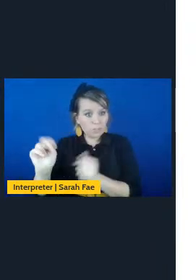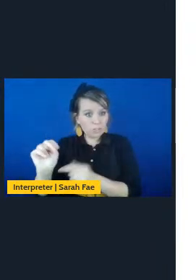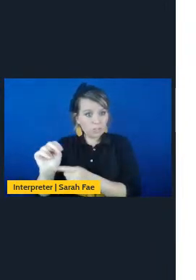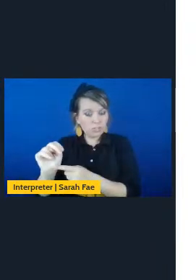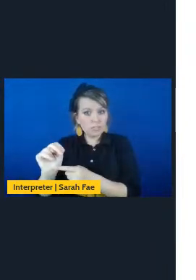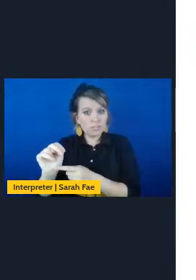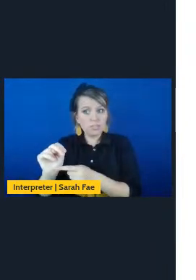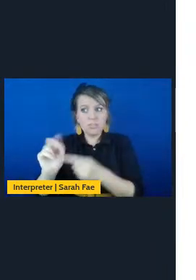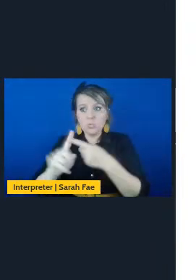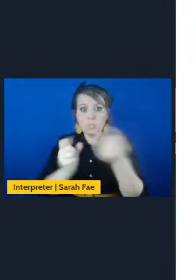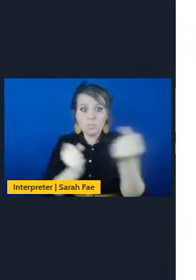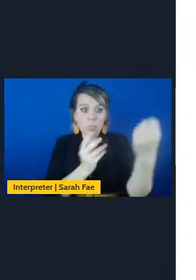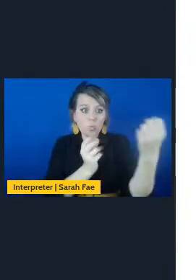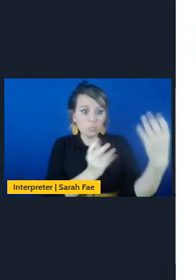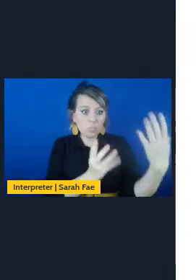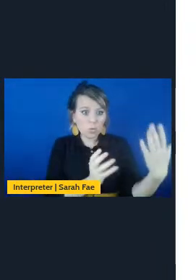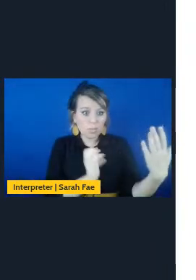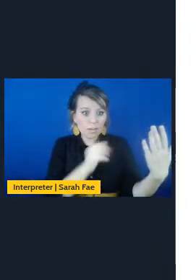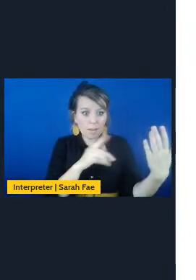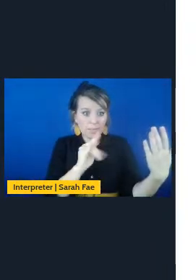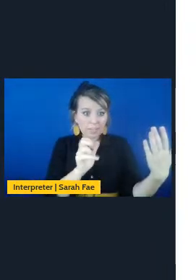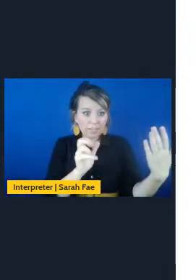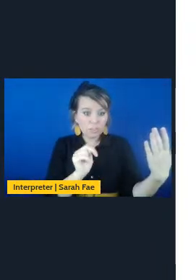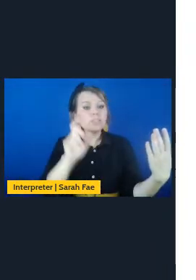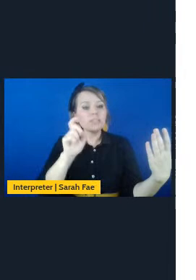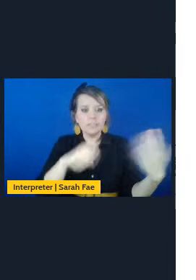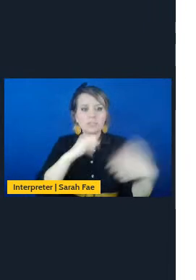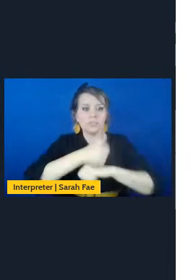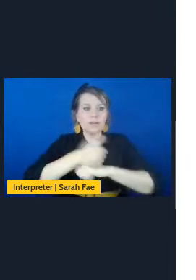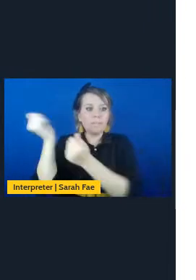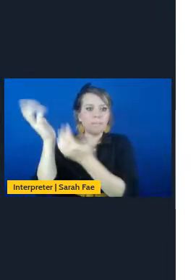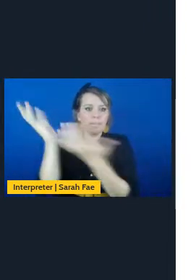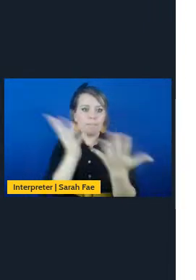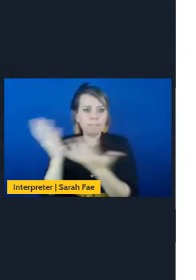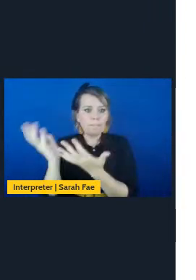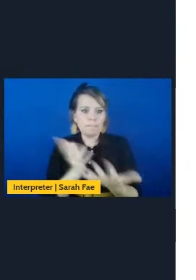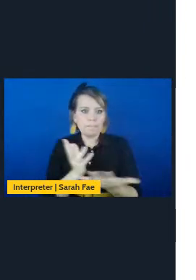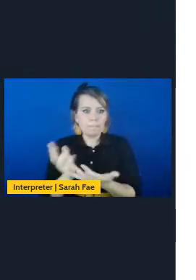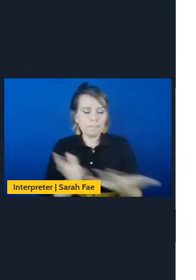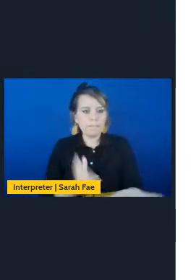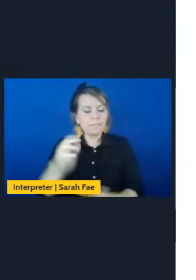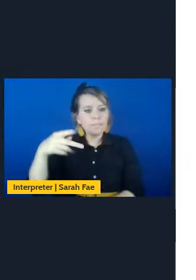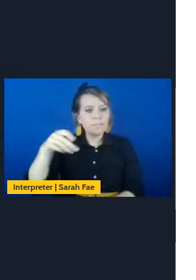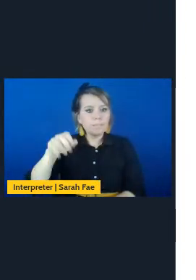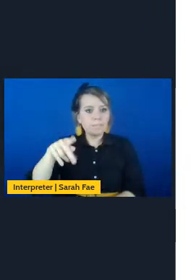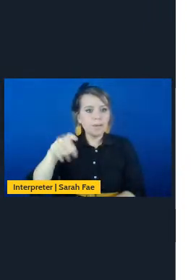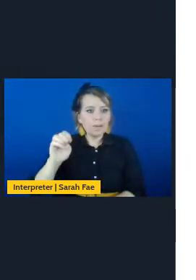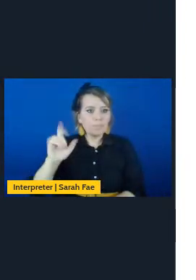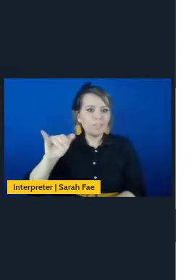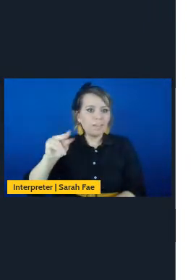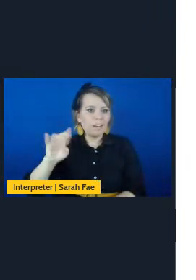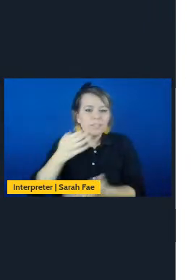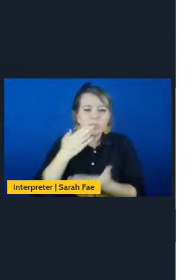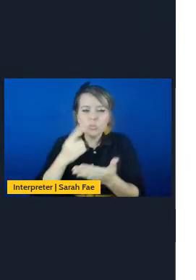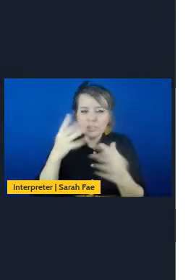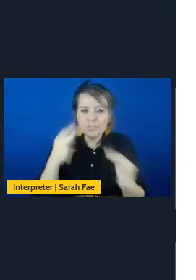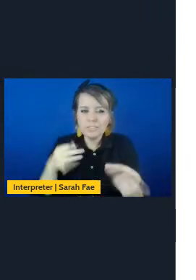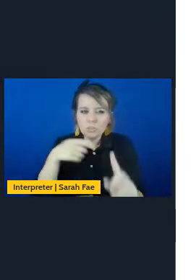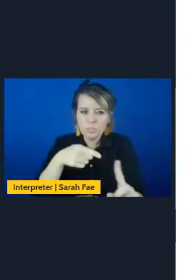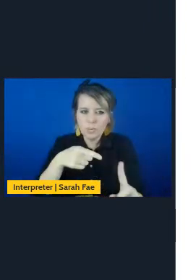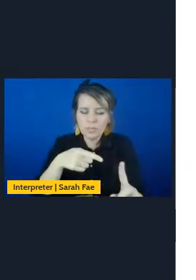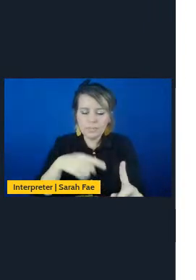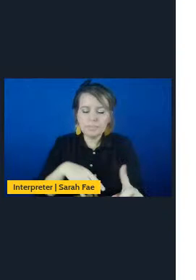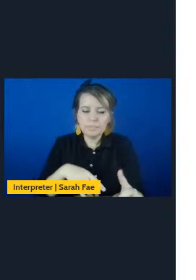multiple applications with dedicated pipelines. So I think that's really kind of a good decision point. Now, within